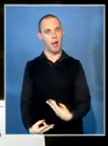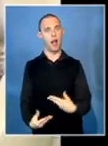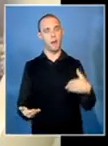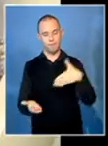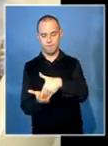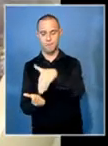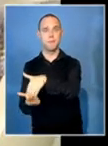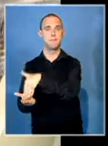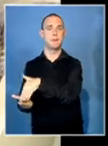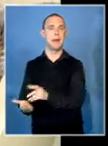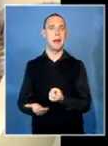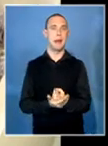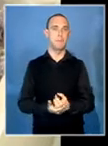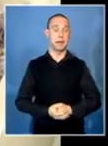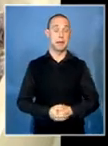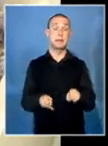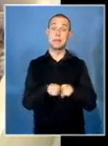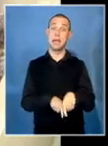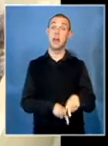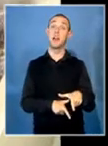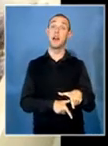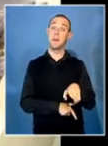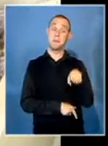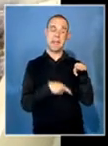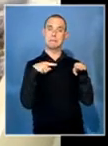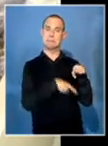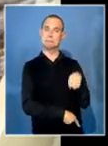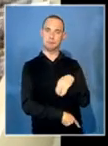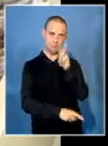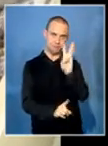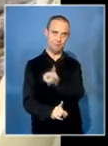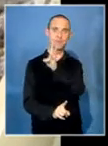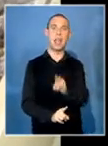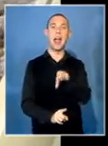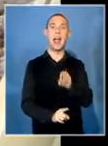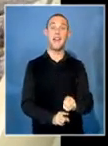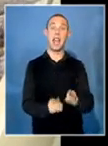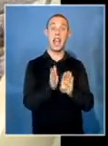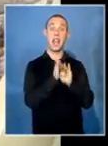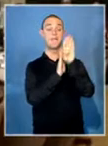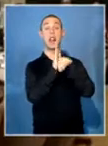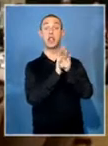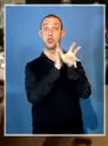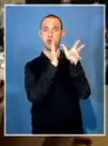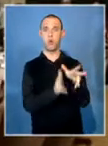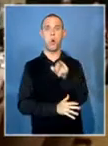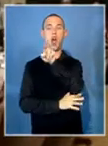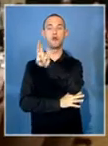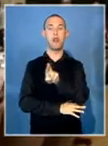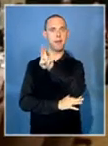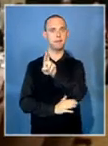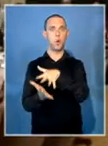production. The bank also cautioned about the impact of a weaker rand on inflation. That's despite the local